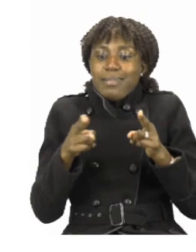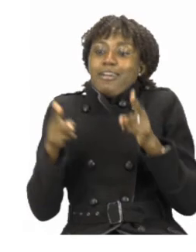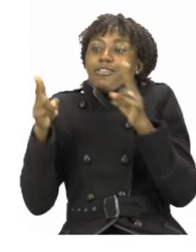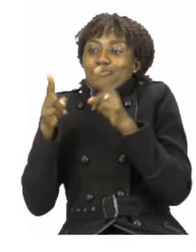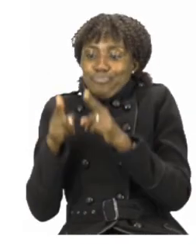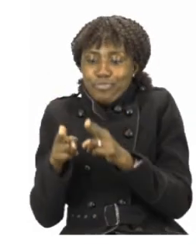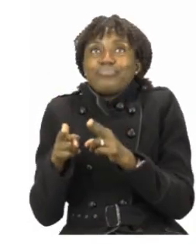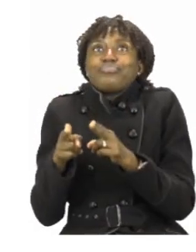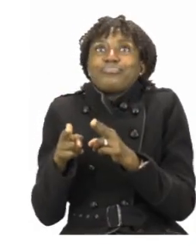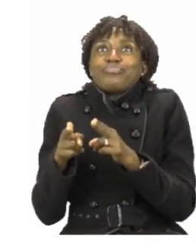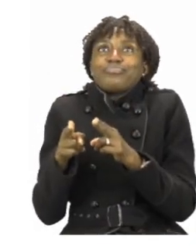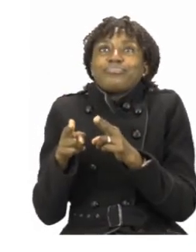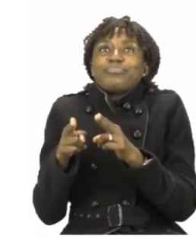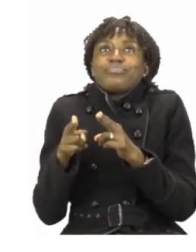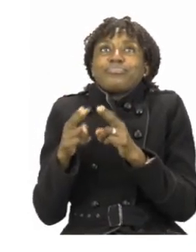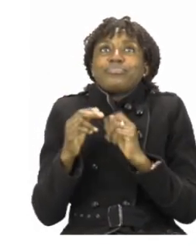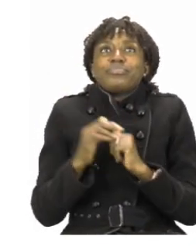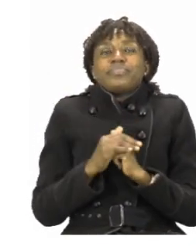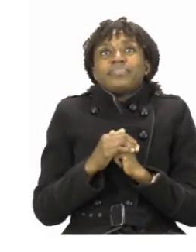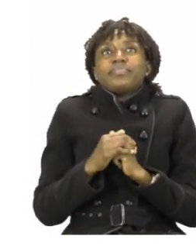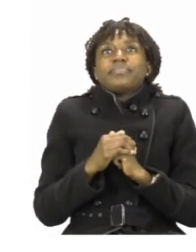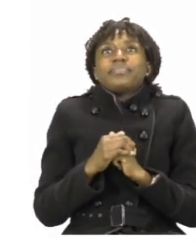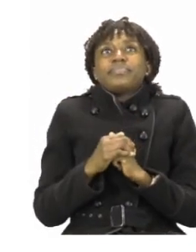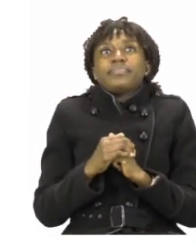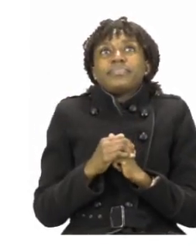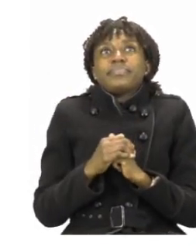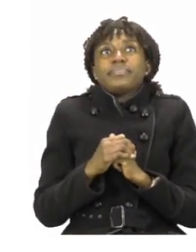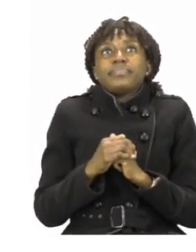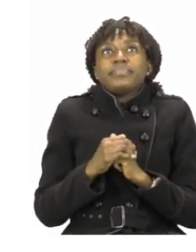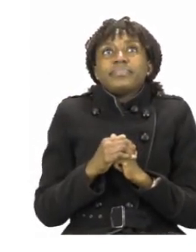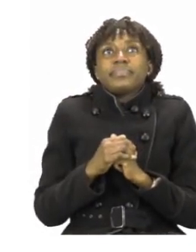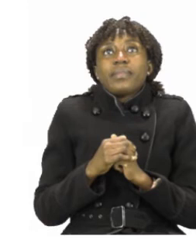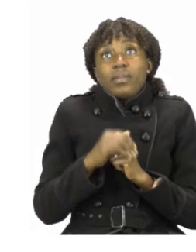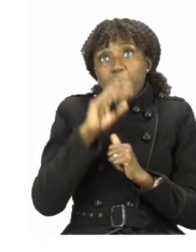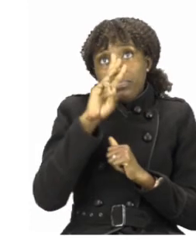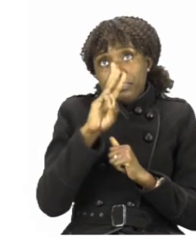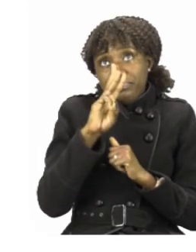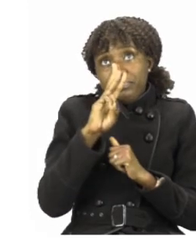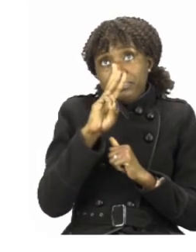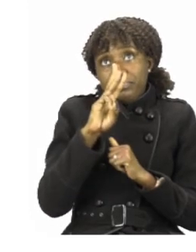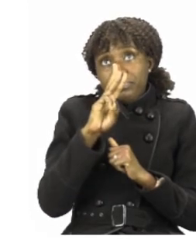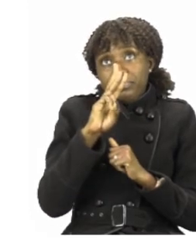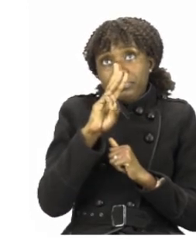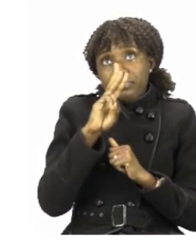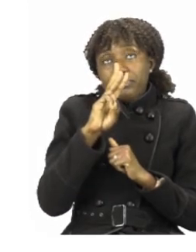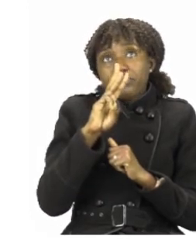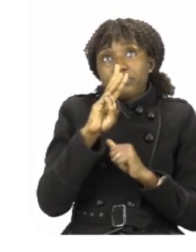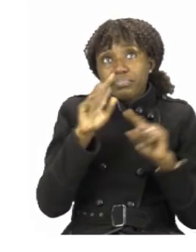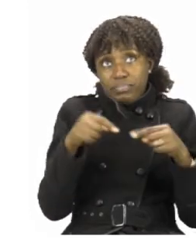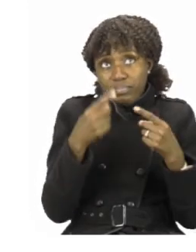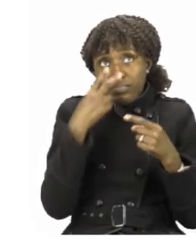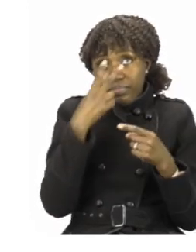one and to the last one, the shortest. So we have 3 things that we're going to be taking a look at. We